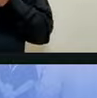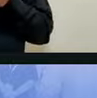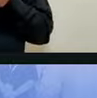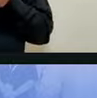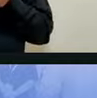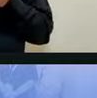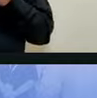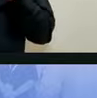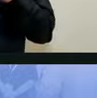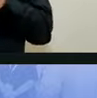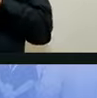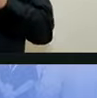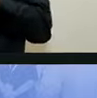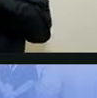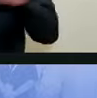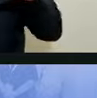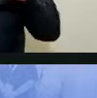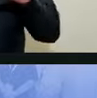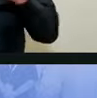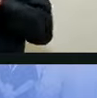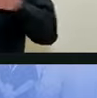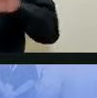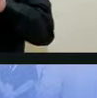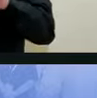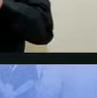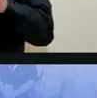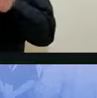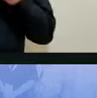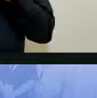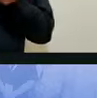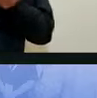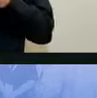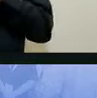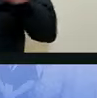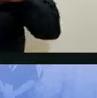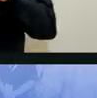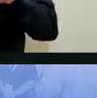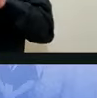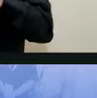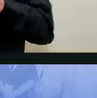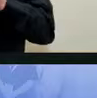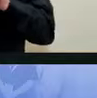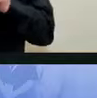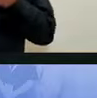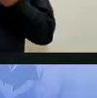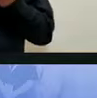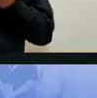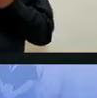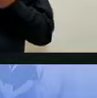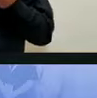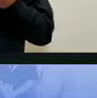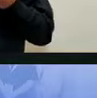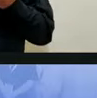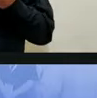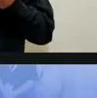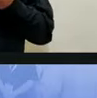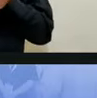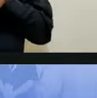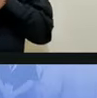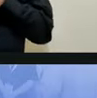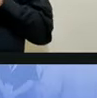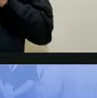freedom. Development actually covers freedom that Amartya Sen covers social development as